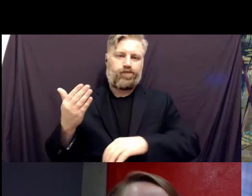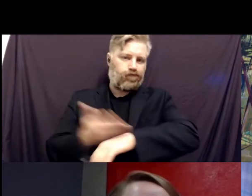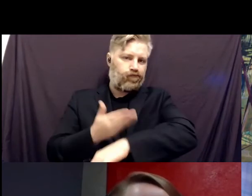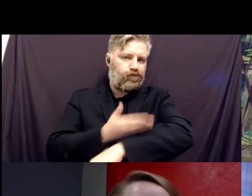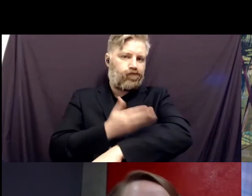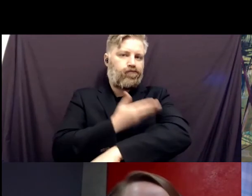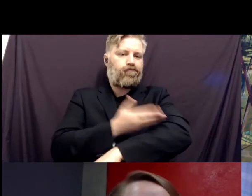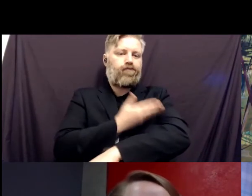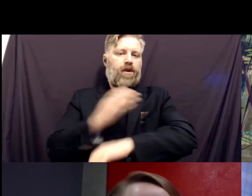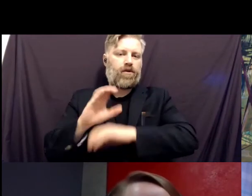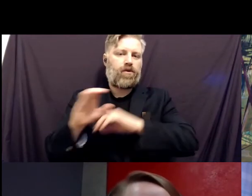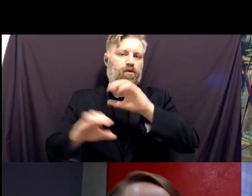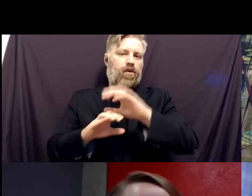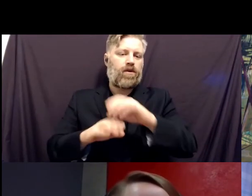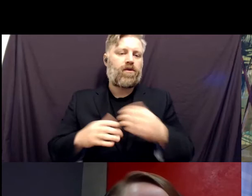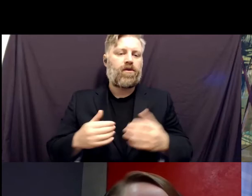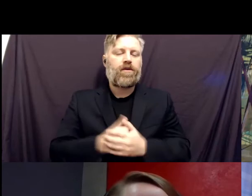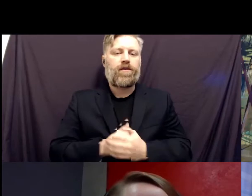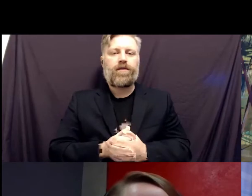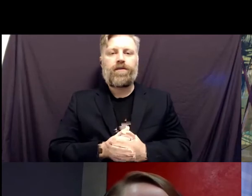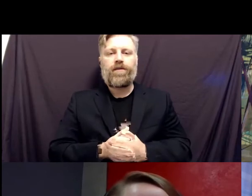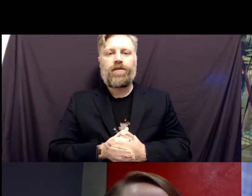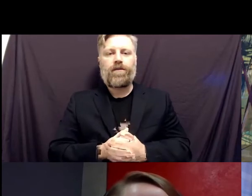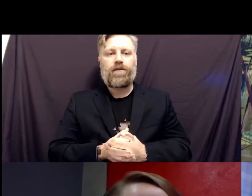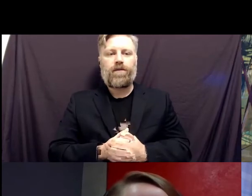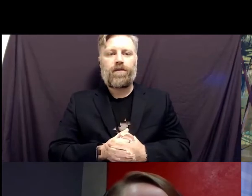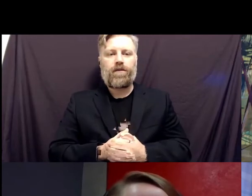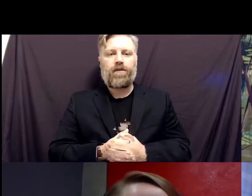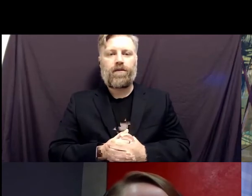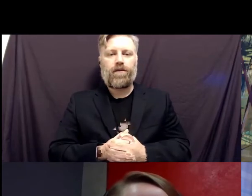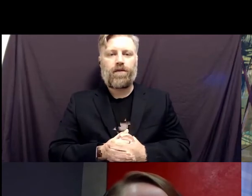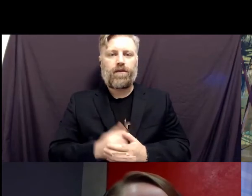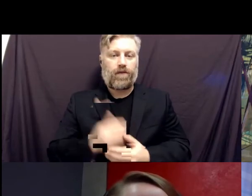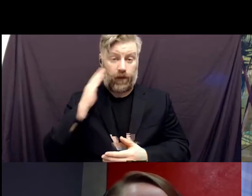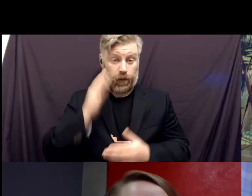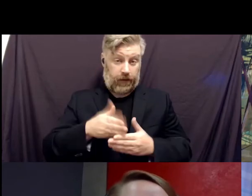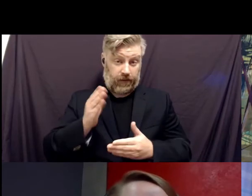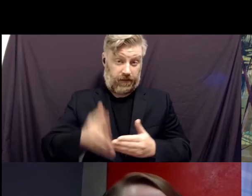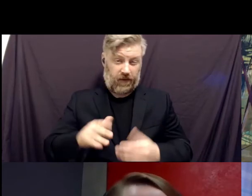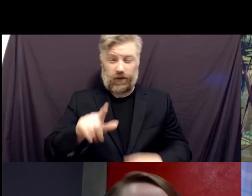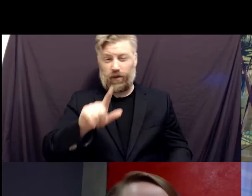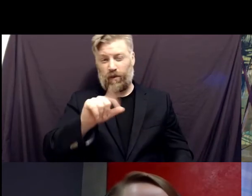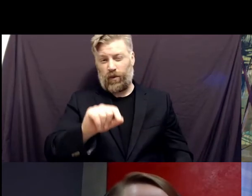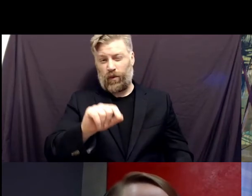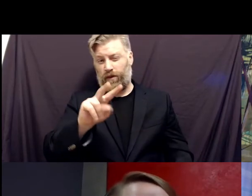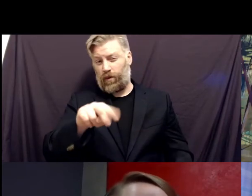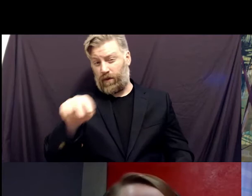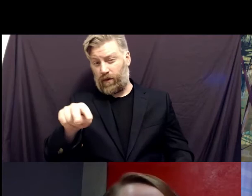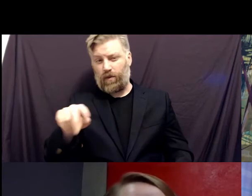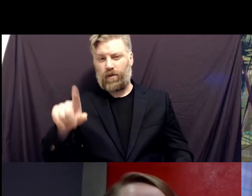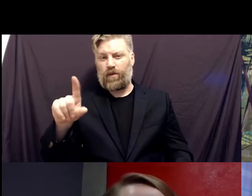be renovated till 2022 or 23. They will be